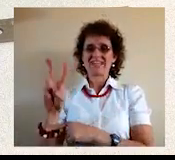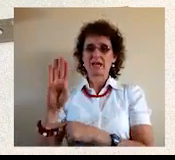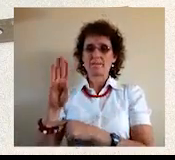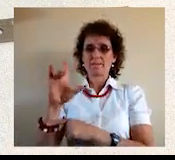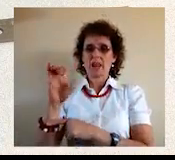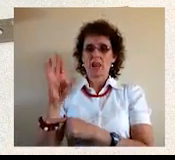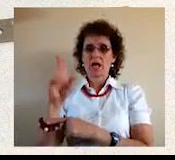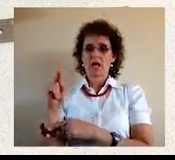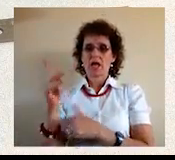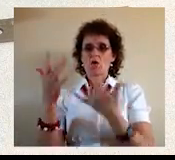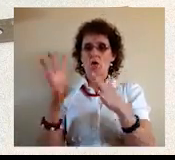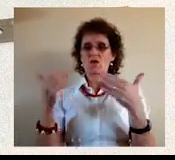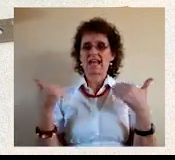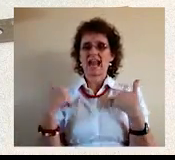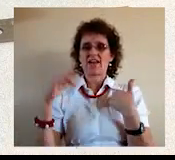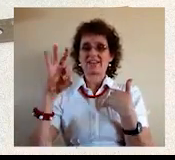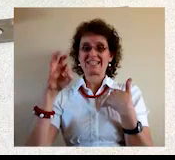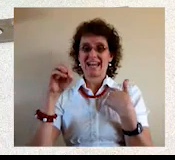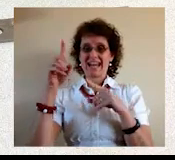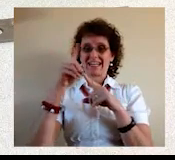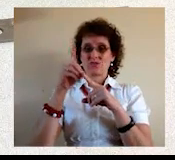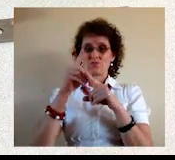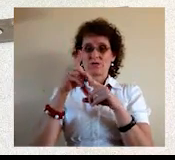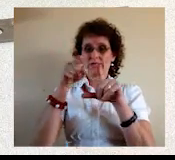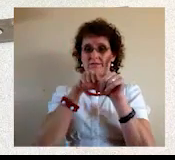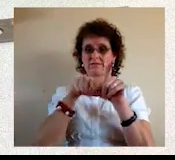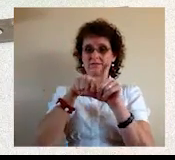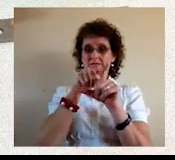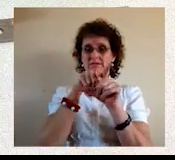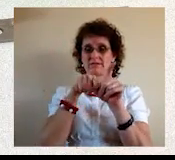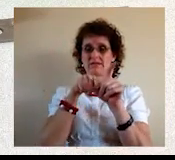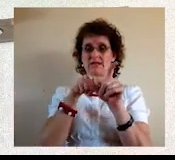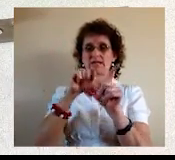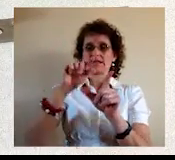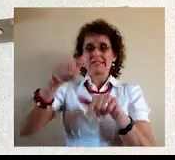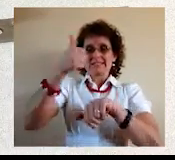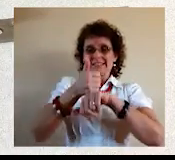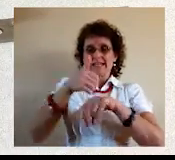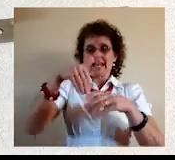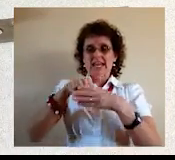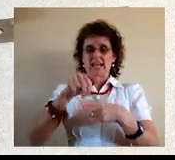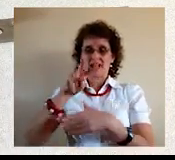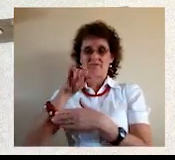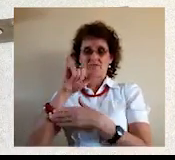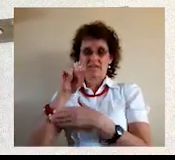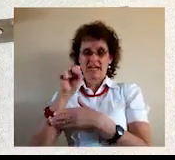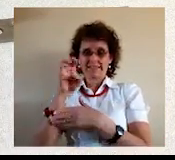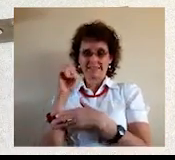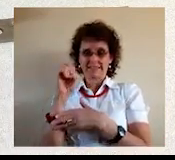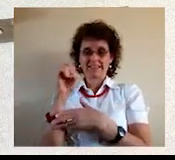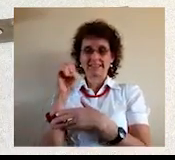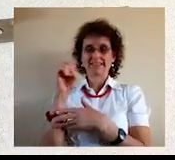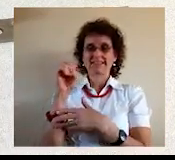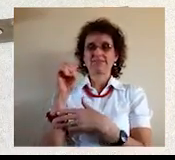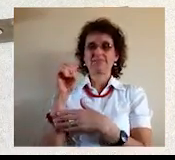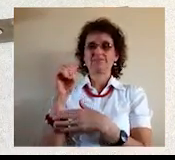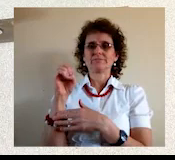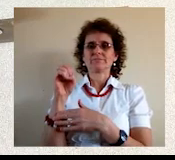V-block, which already has a 90 degree angle to it. You set it down in your vise.